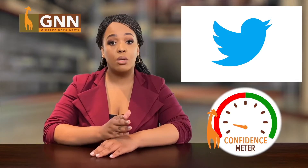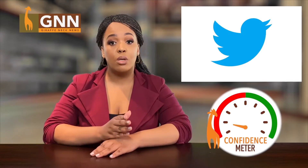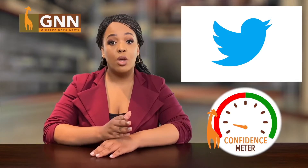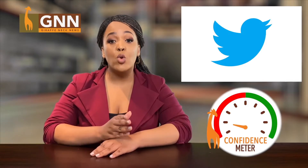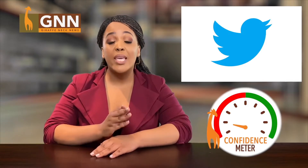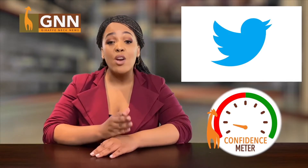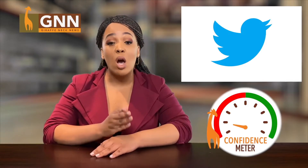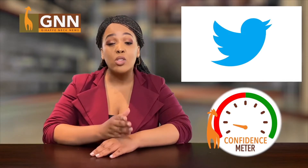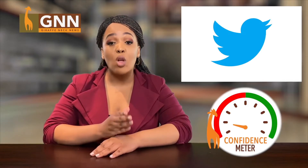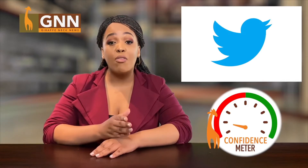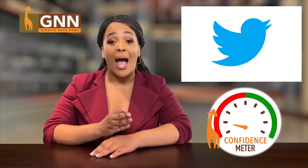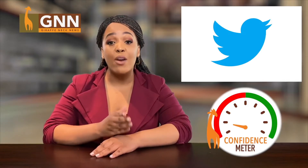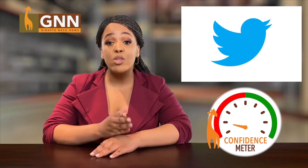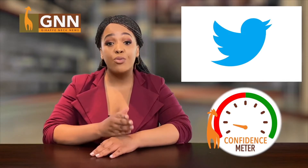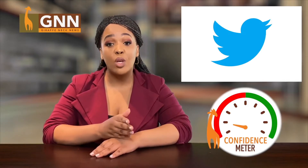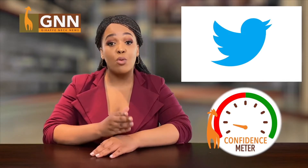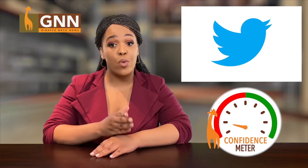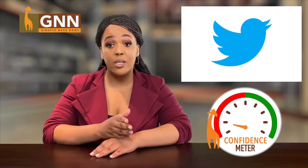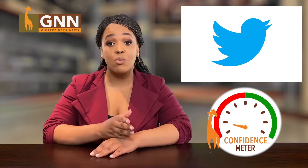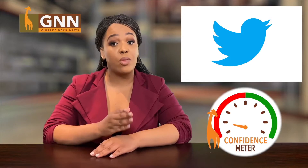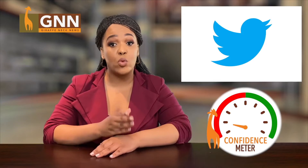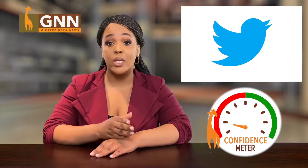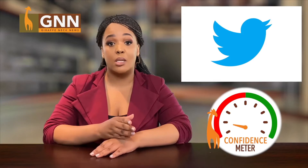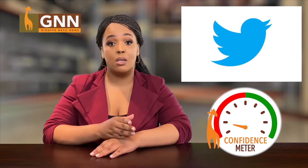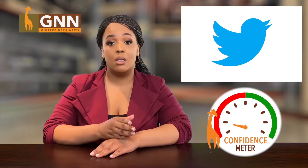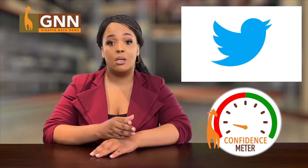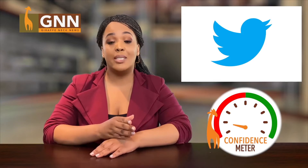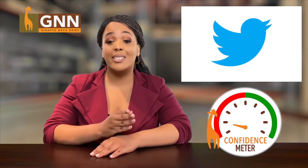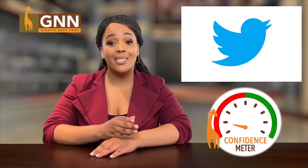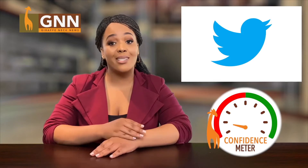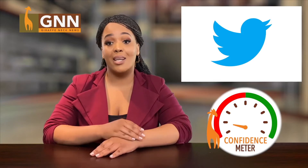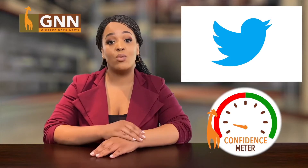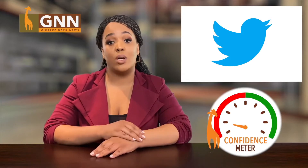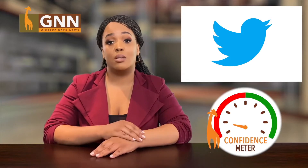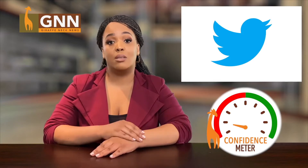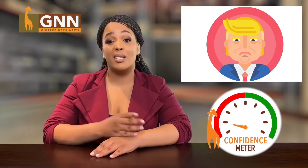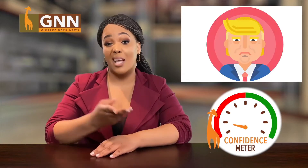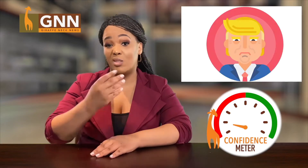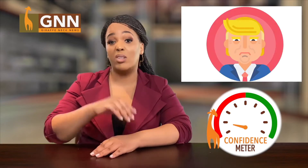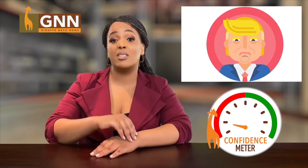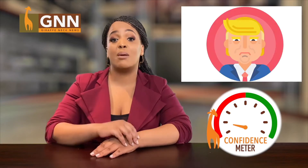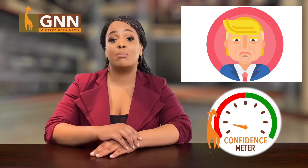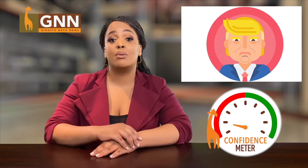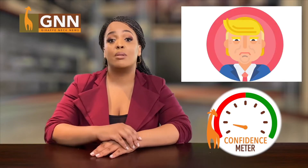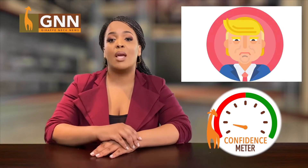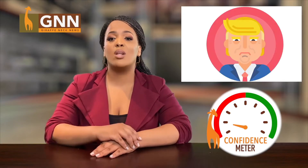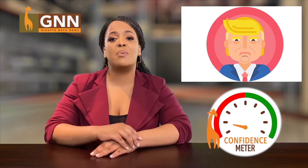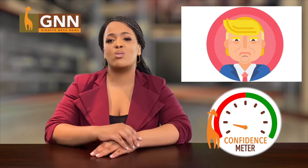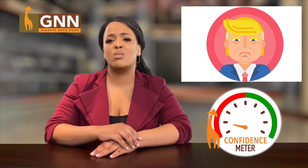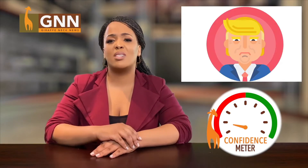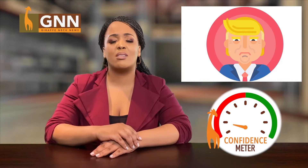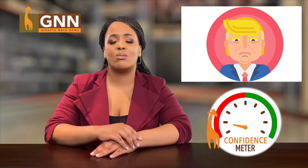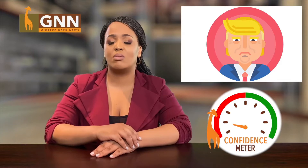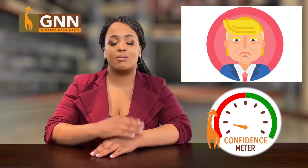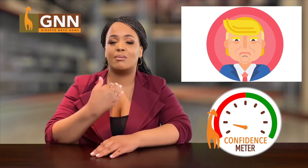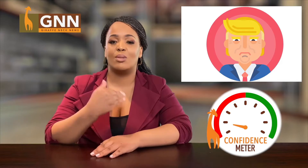issues. You cannot solve hundreds of years of racism with a tweet. It just doesn't end well. Just ask Donald Trump. Actually, please